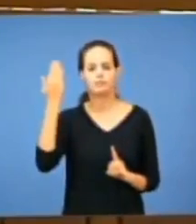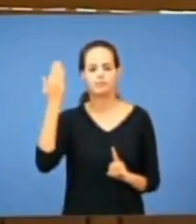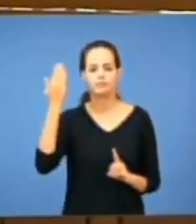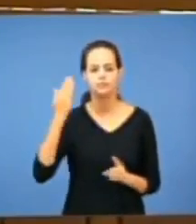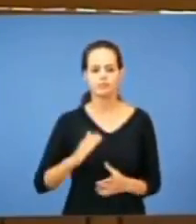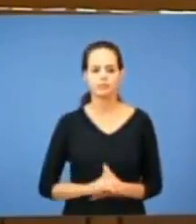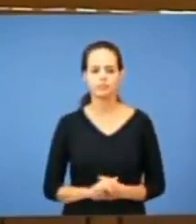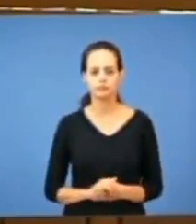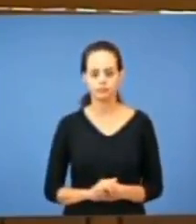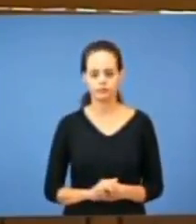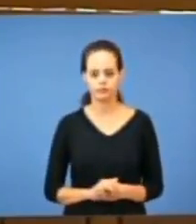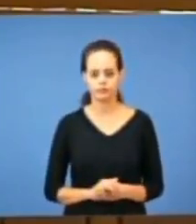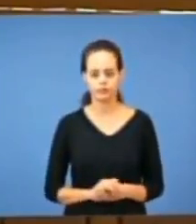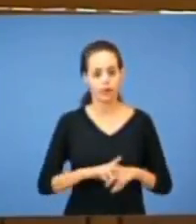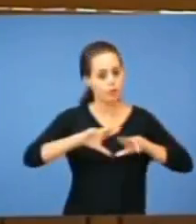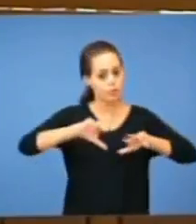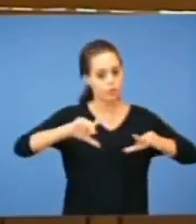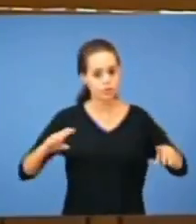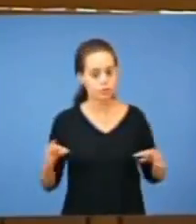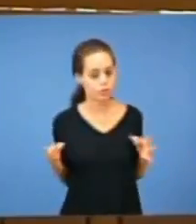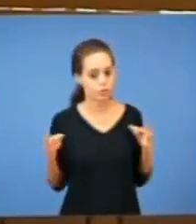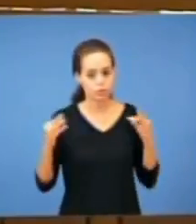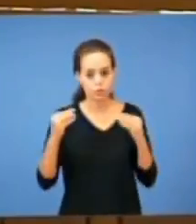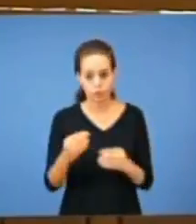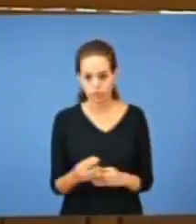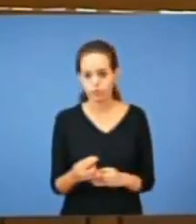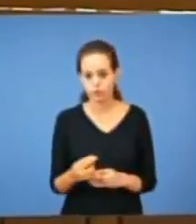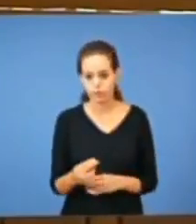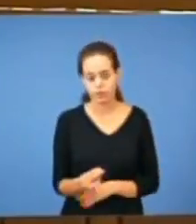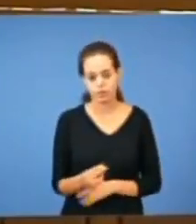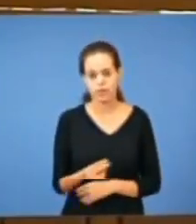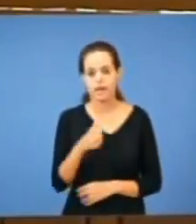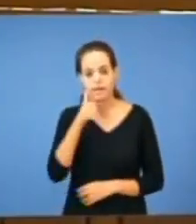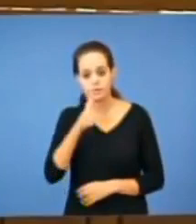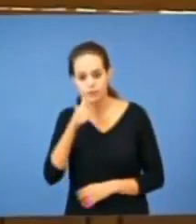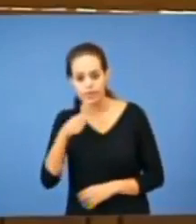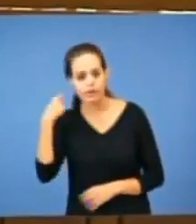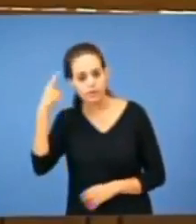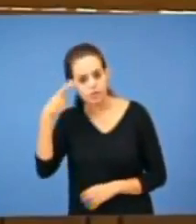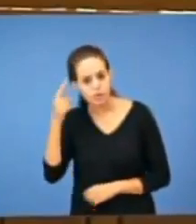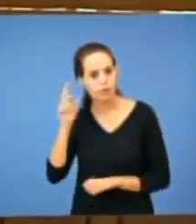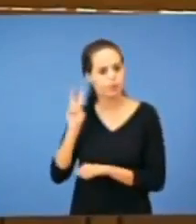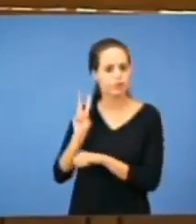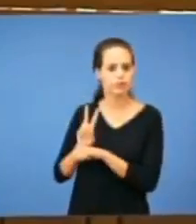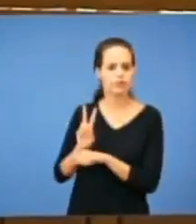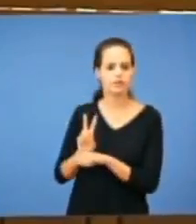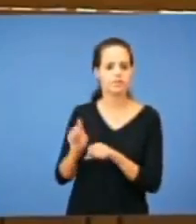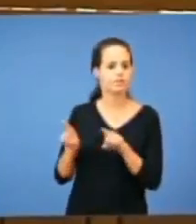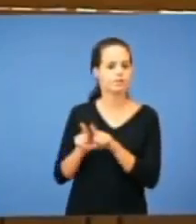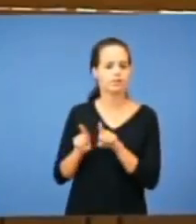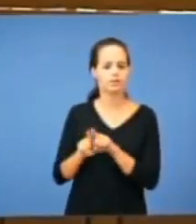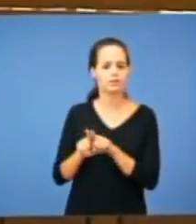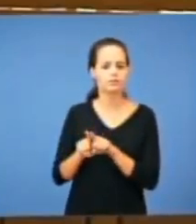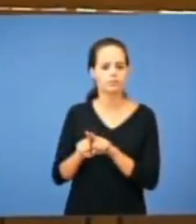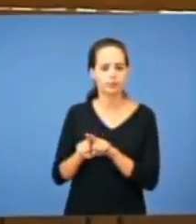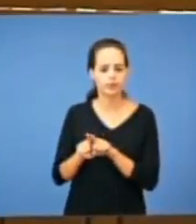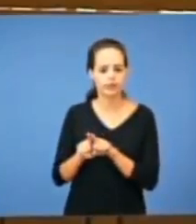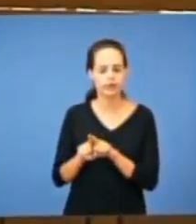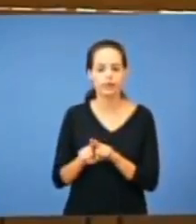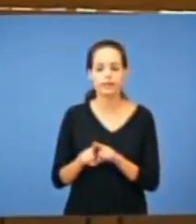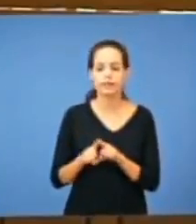many reference to APO, to everything that is here. But now he puts Antichrist here because it